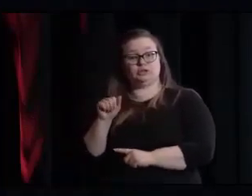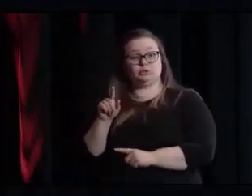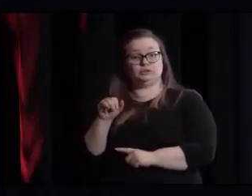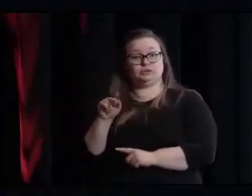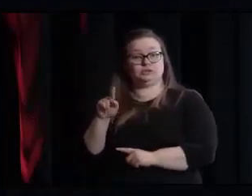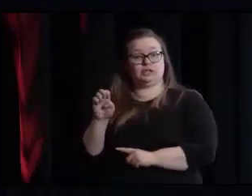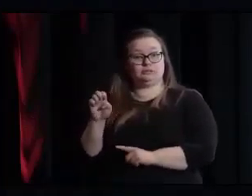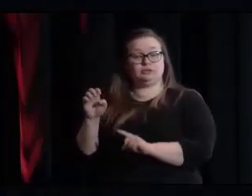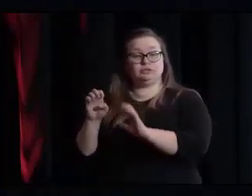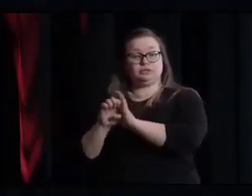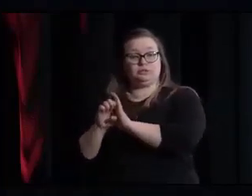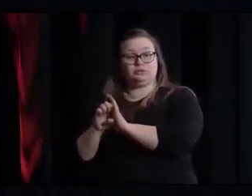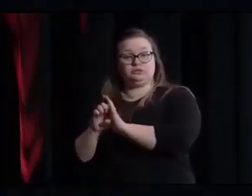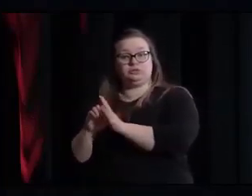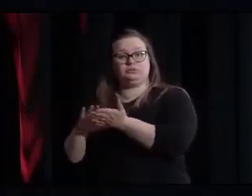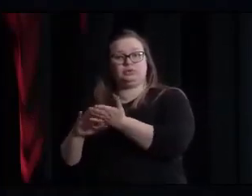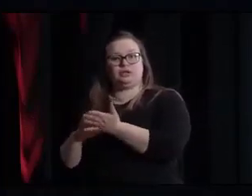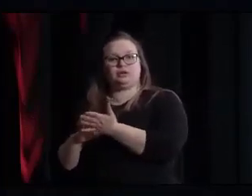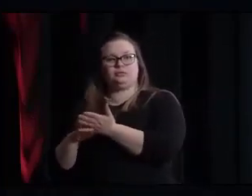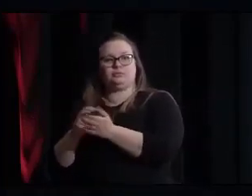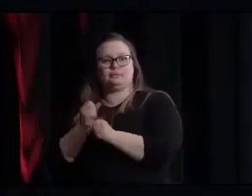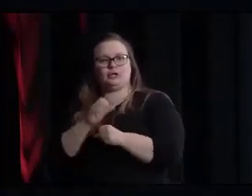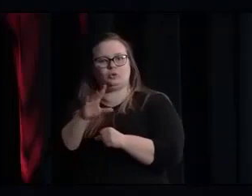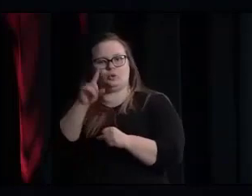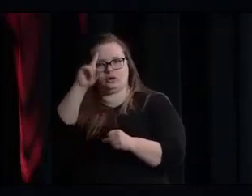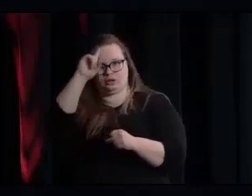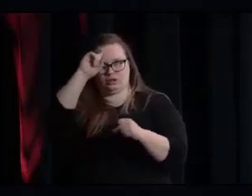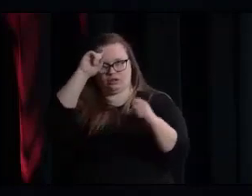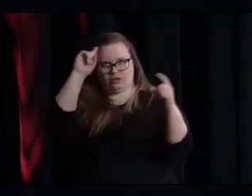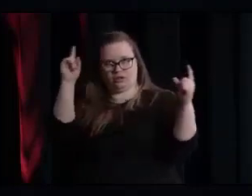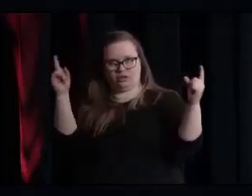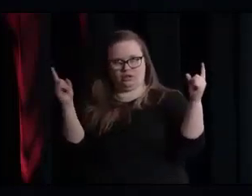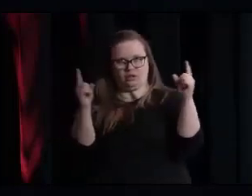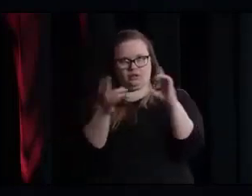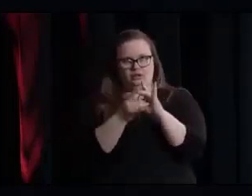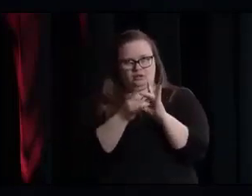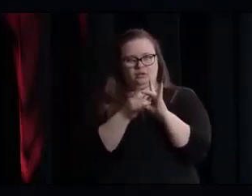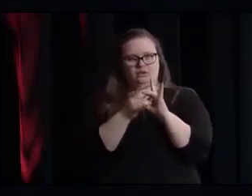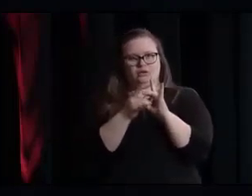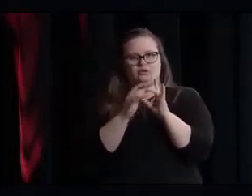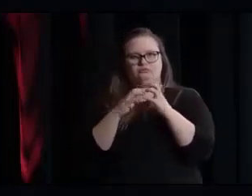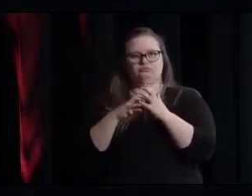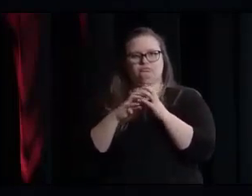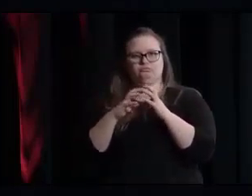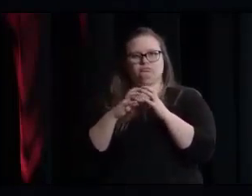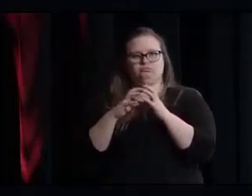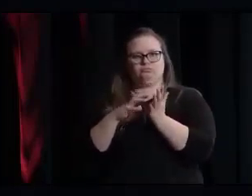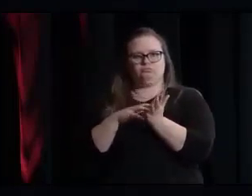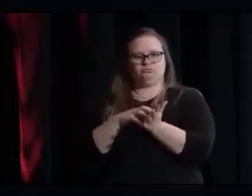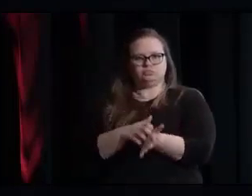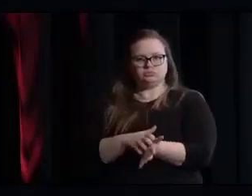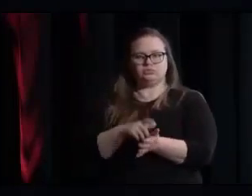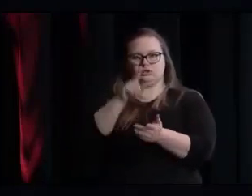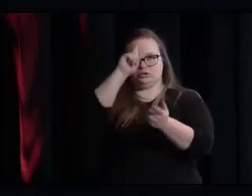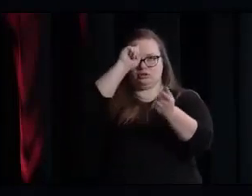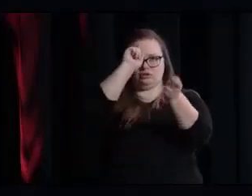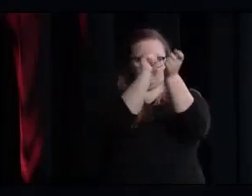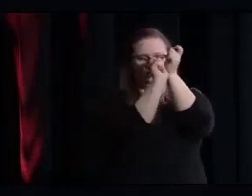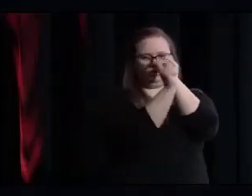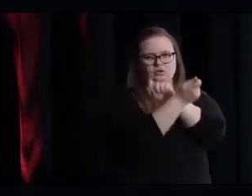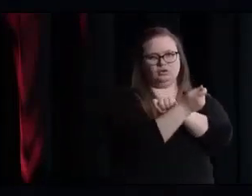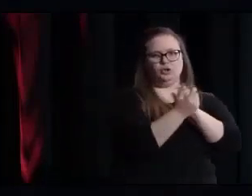are weakening your associations. They are reframing your associations. They are building new